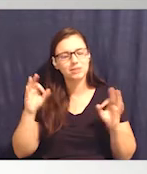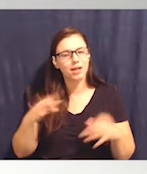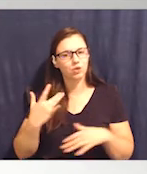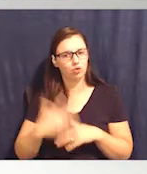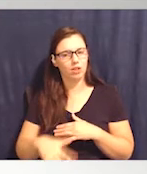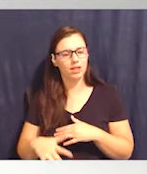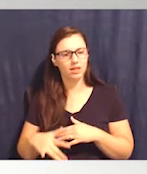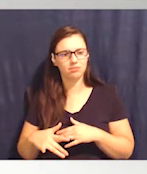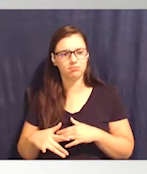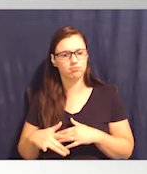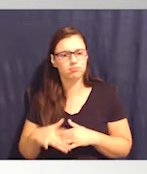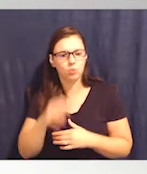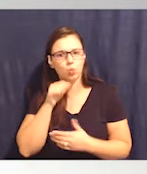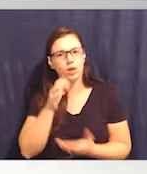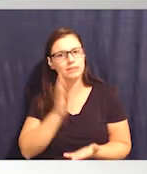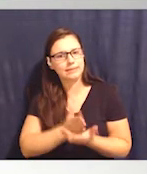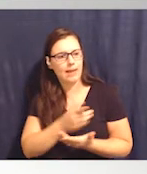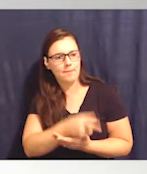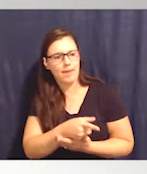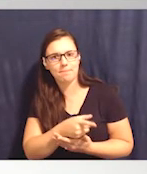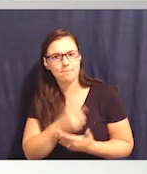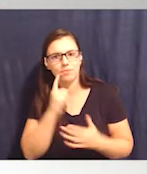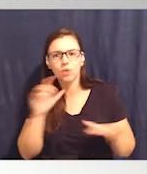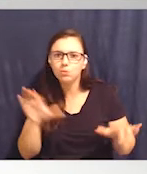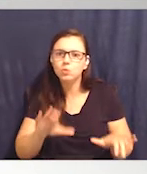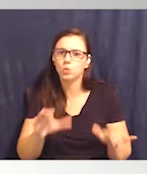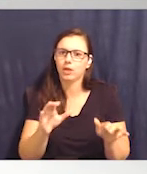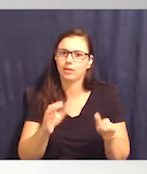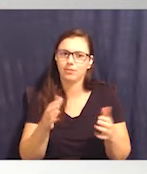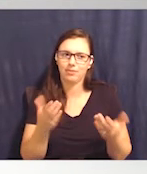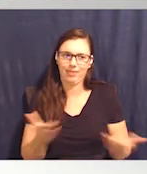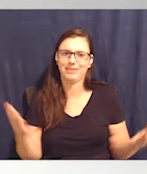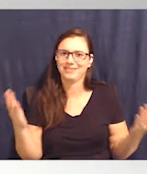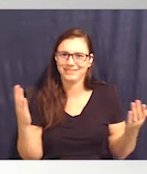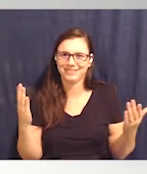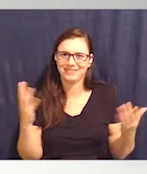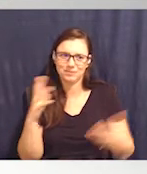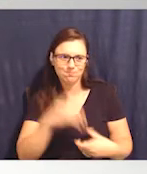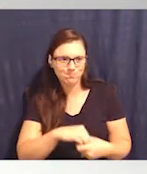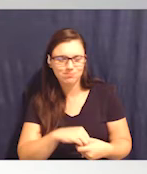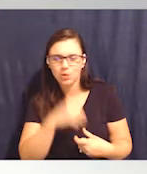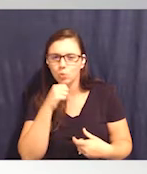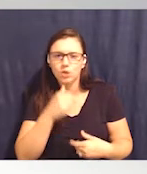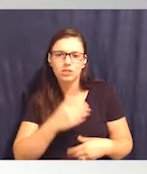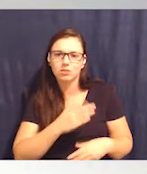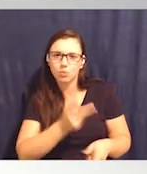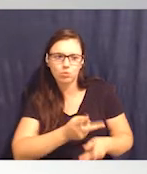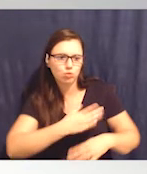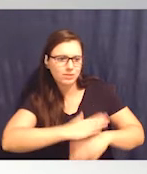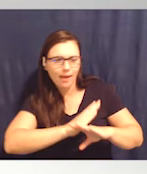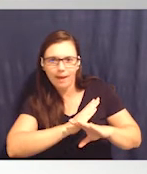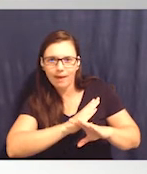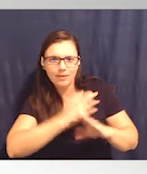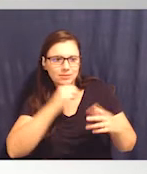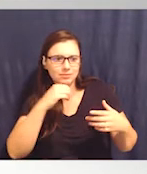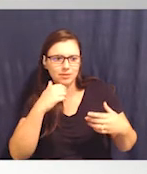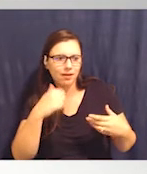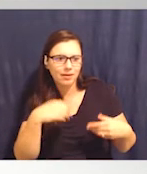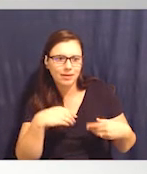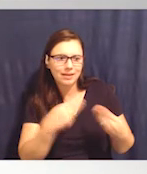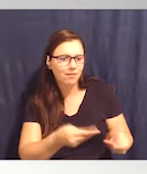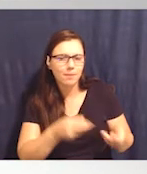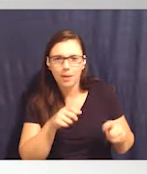from doing things. We weren't going to shelter him and not give him the opportunities. I played sports all